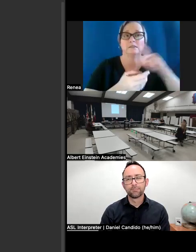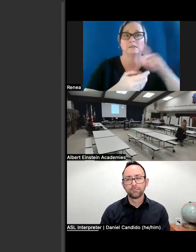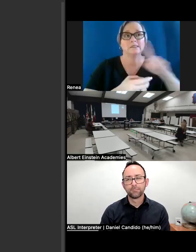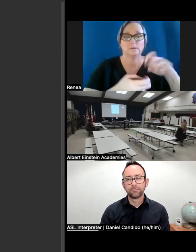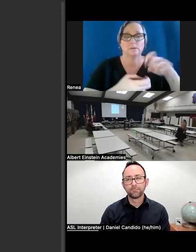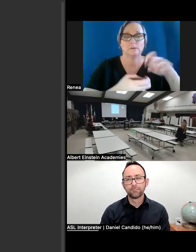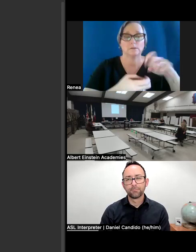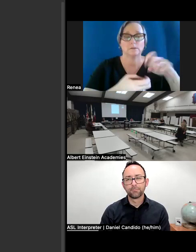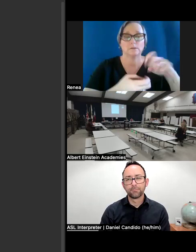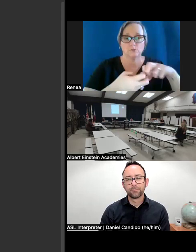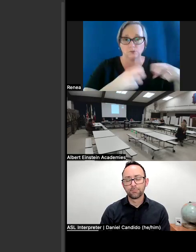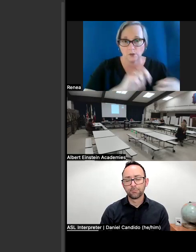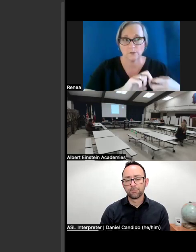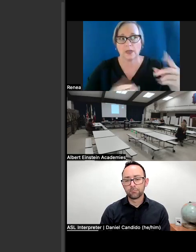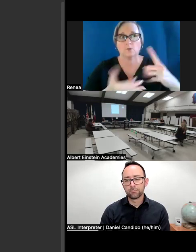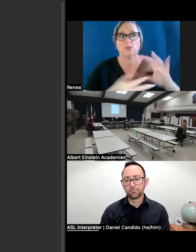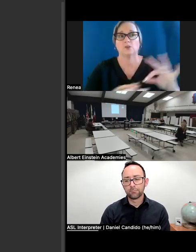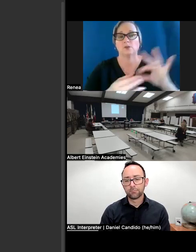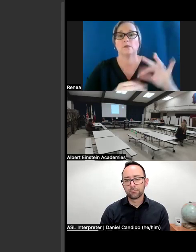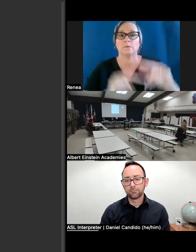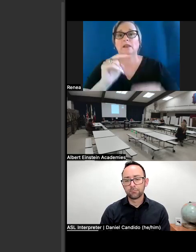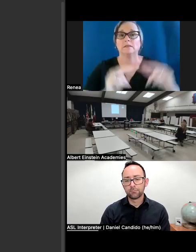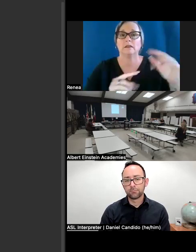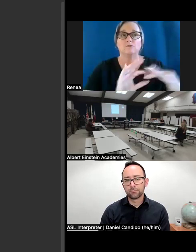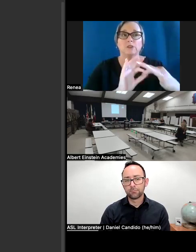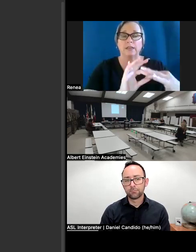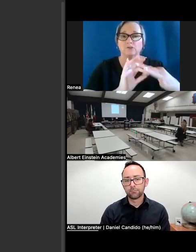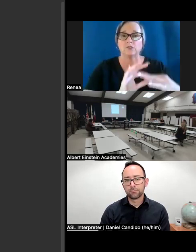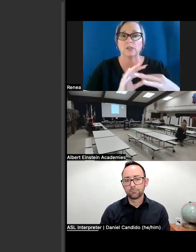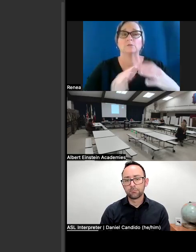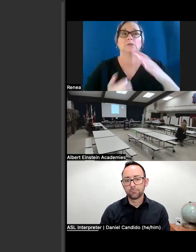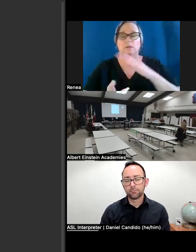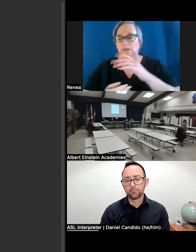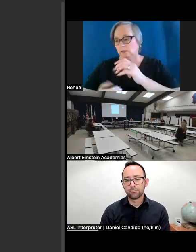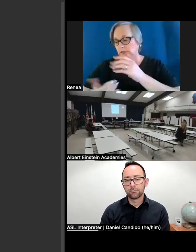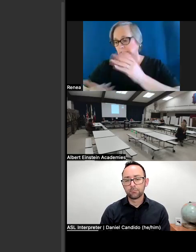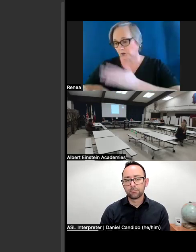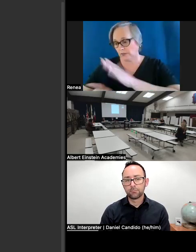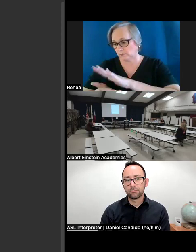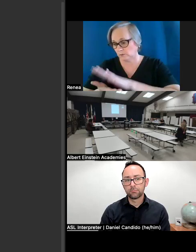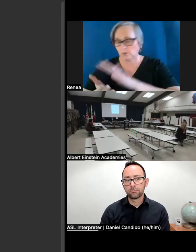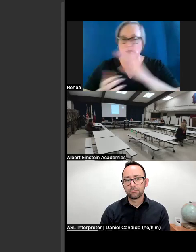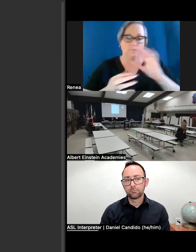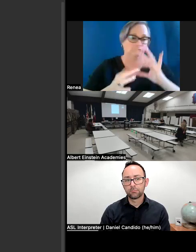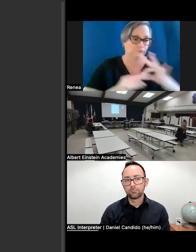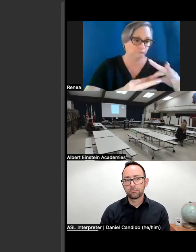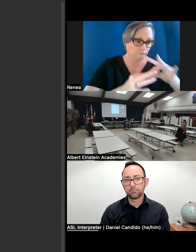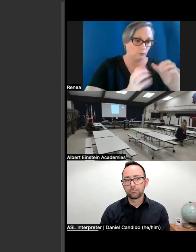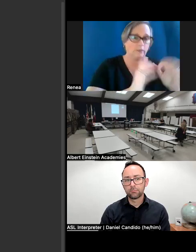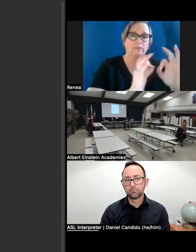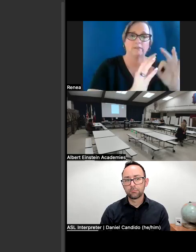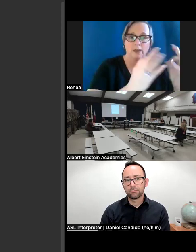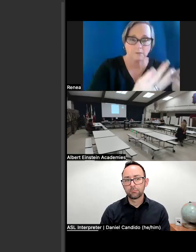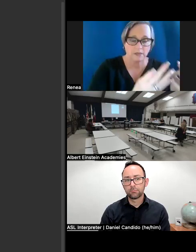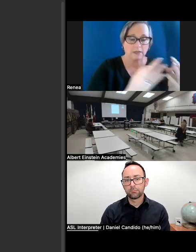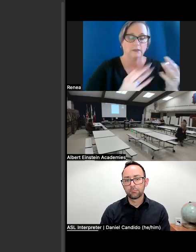building relationships, what we're doing as a school to build relationships with these families, provide supports for families, and how really at the end of the day, attendance